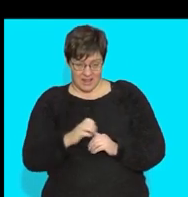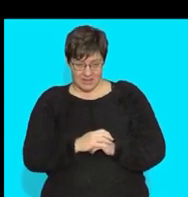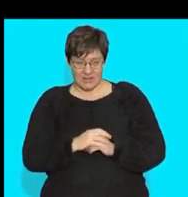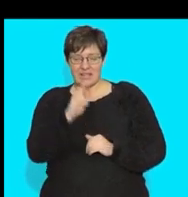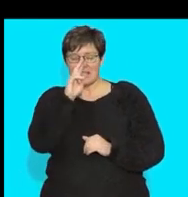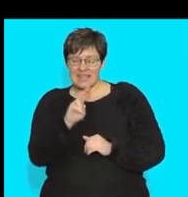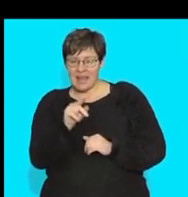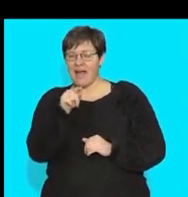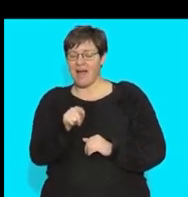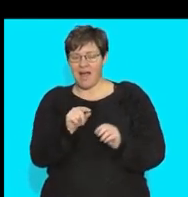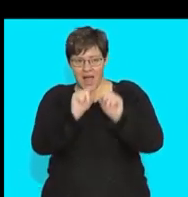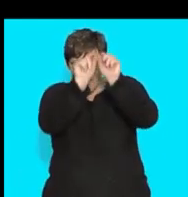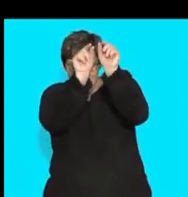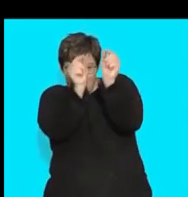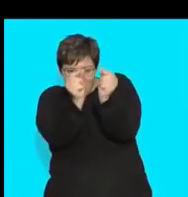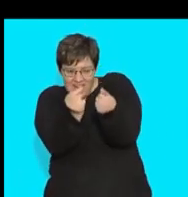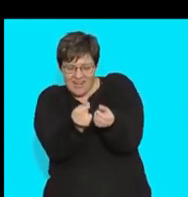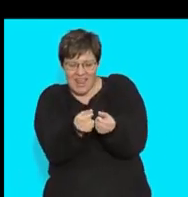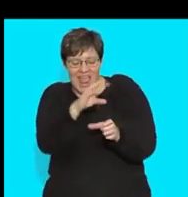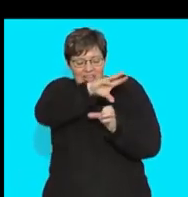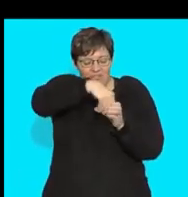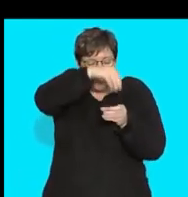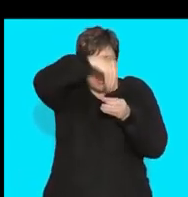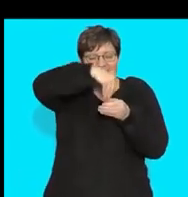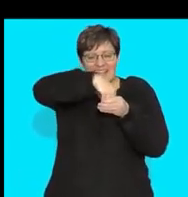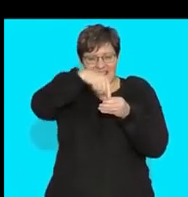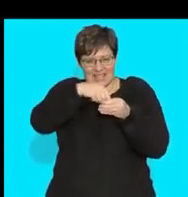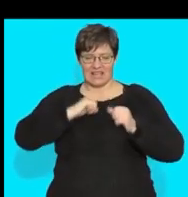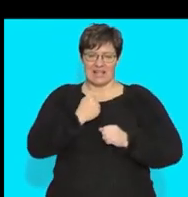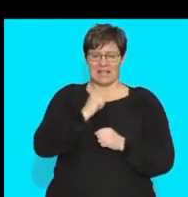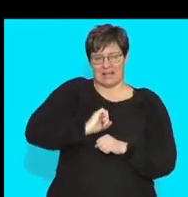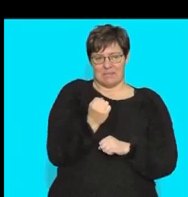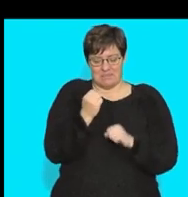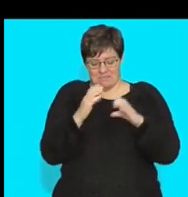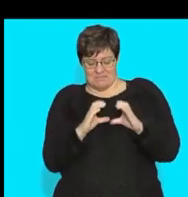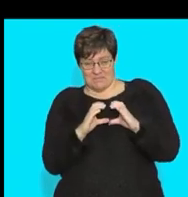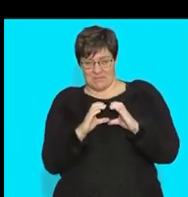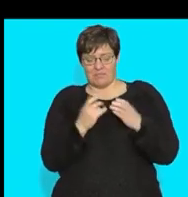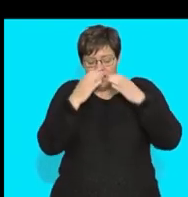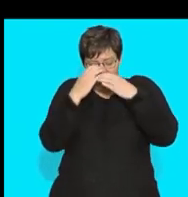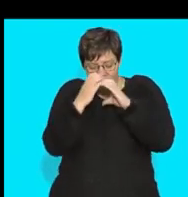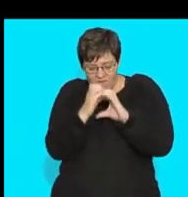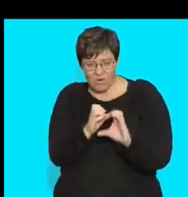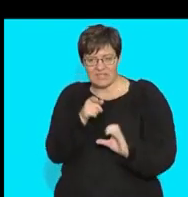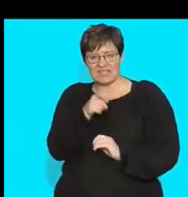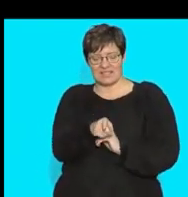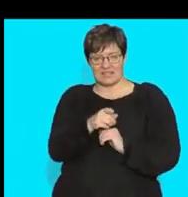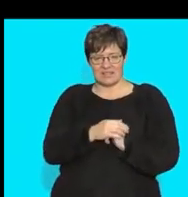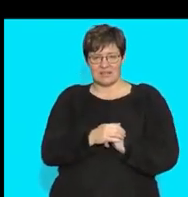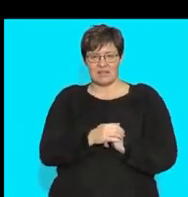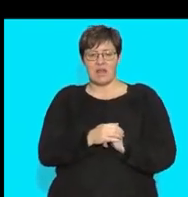the membrane, right? And then all the things inside it. We're going to have now concentrate on what